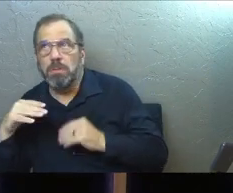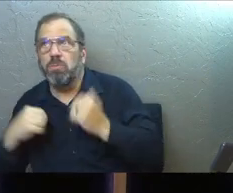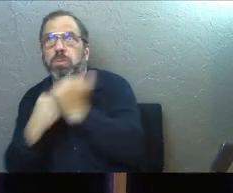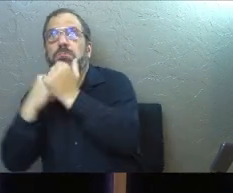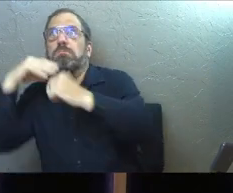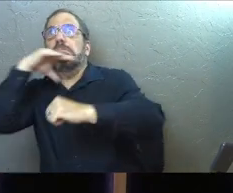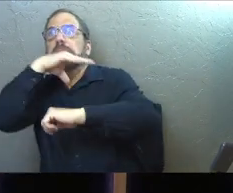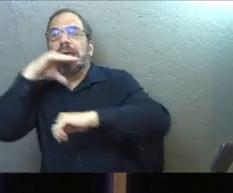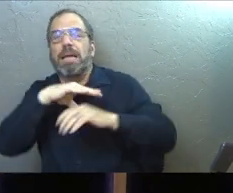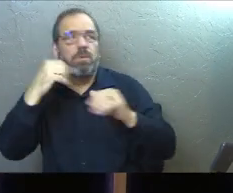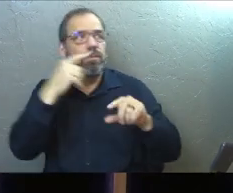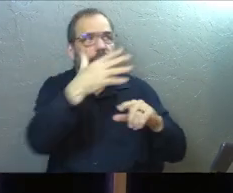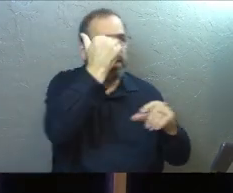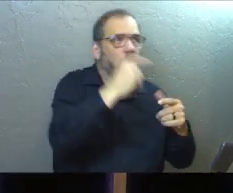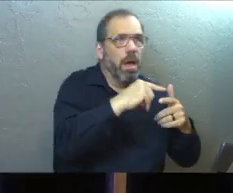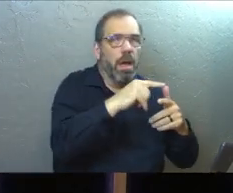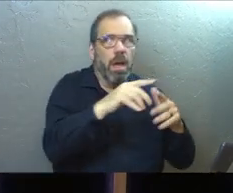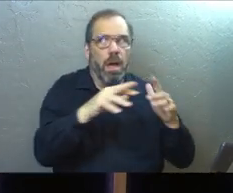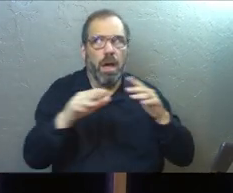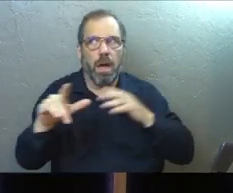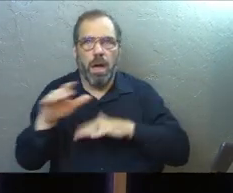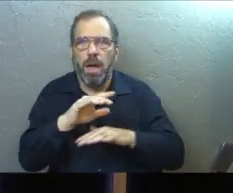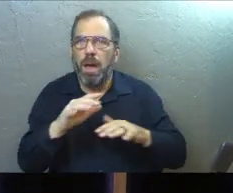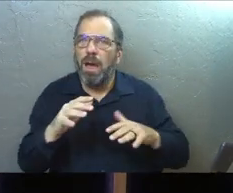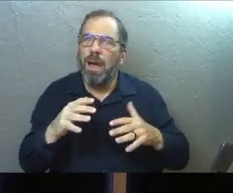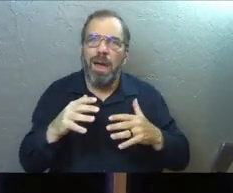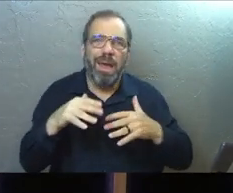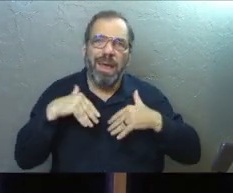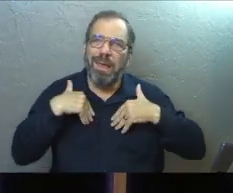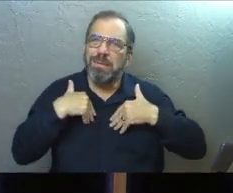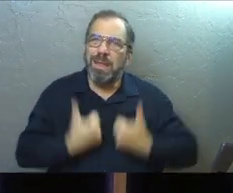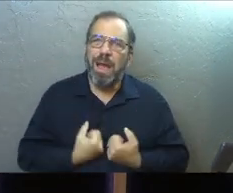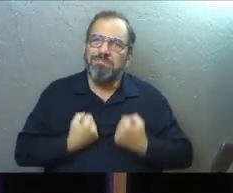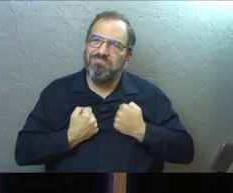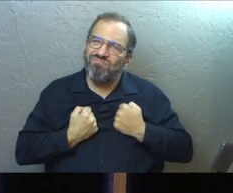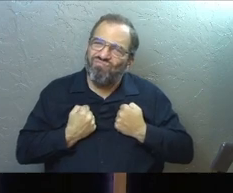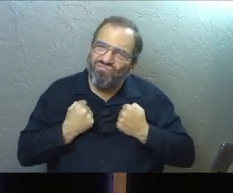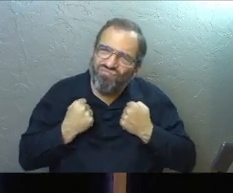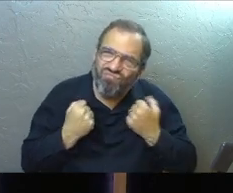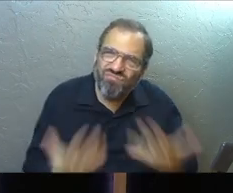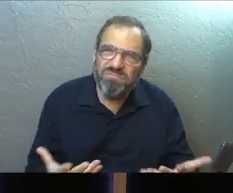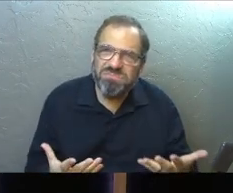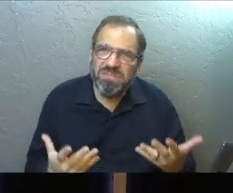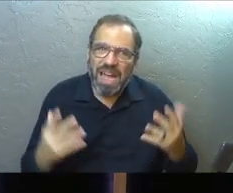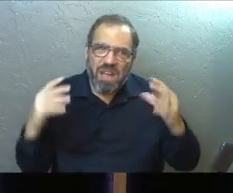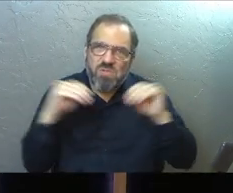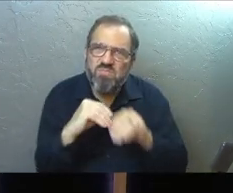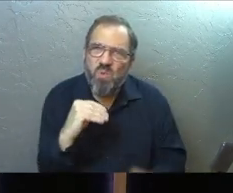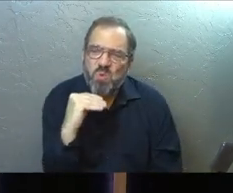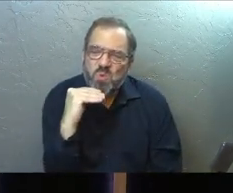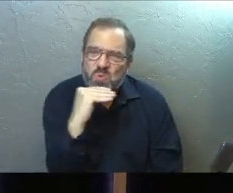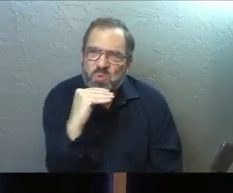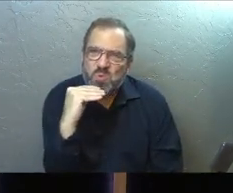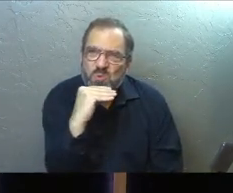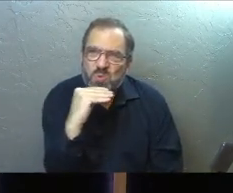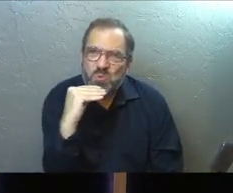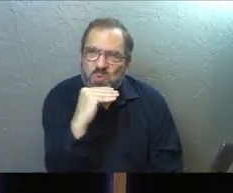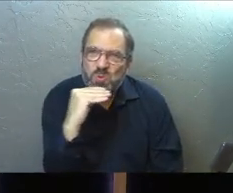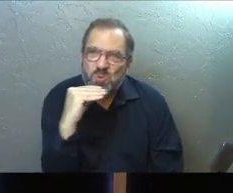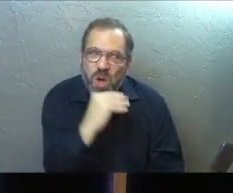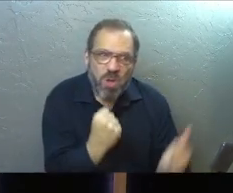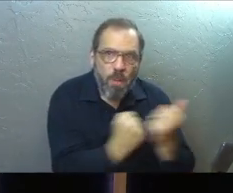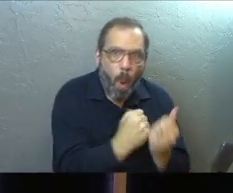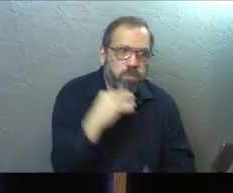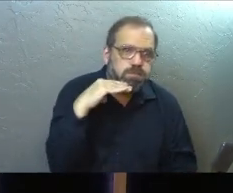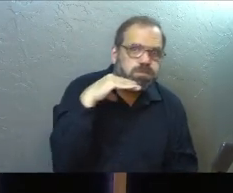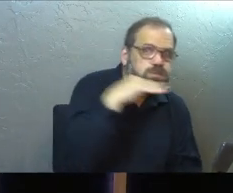Amen. Right? And sometimes you lose track and it's an exhausting process. And the more of those little lies that you tell to support